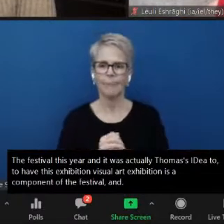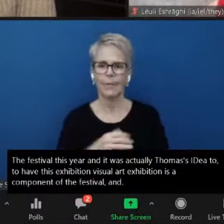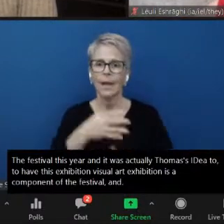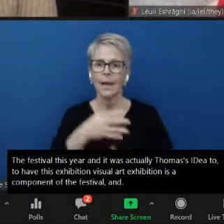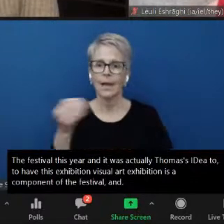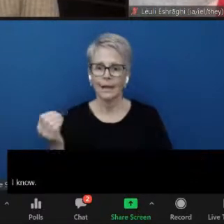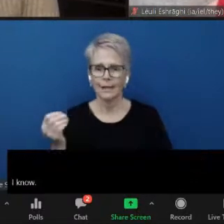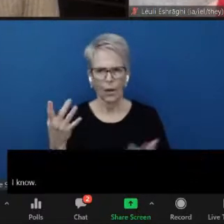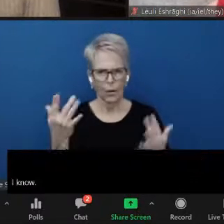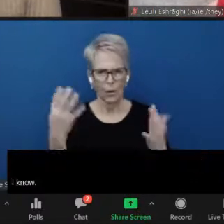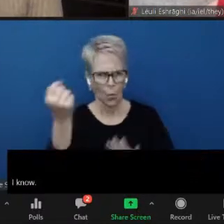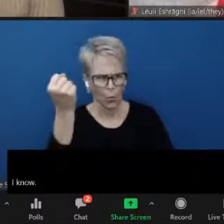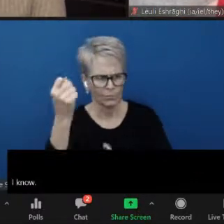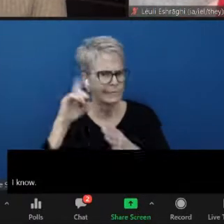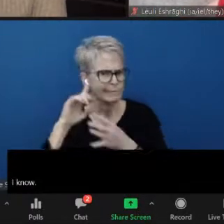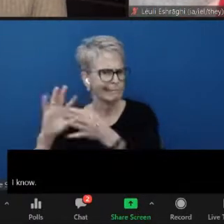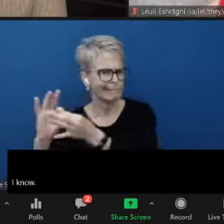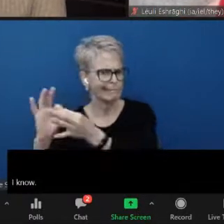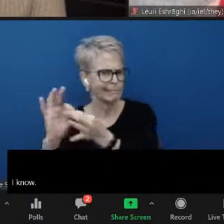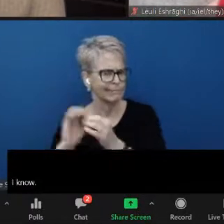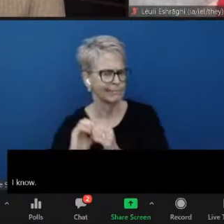Hang on.